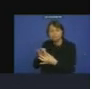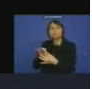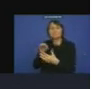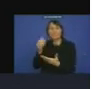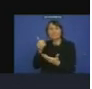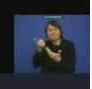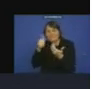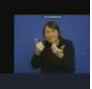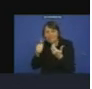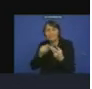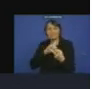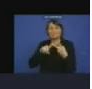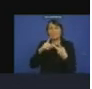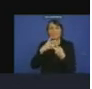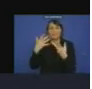lump sum